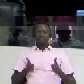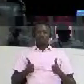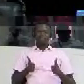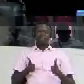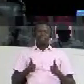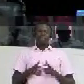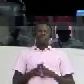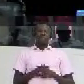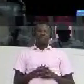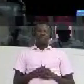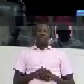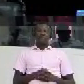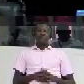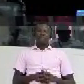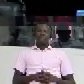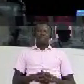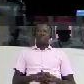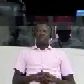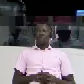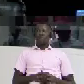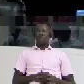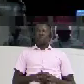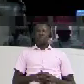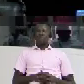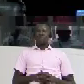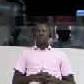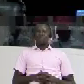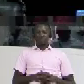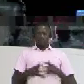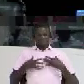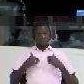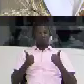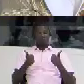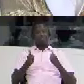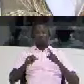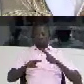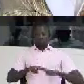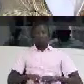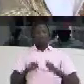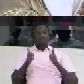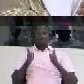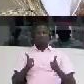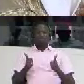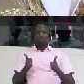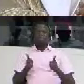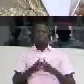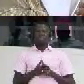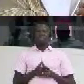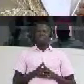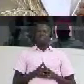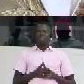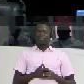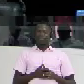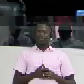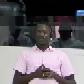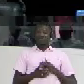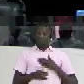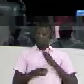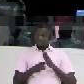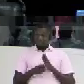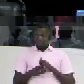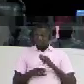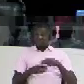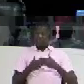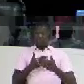jël toogaay bu jekka comme ni mu waree toog naa bu baax I am well seated. Are you sure you don't want to lean back into